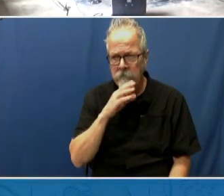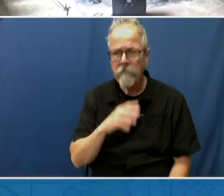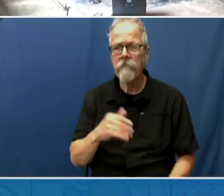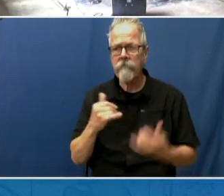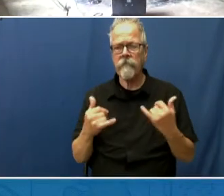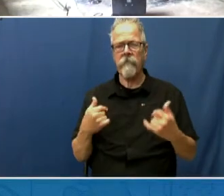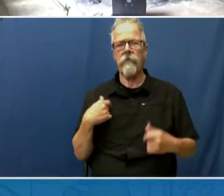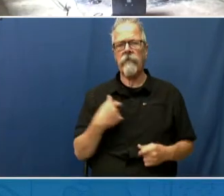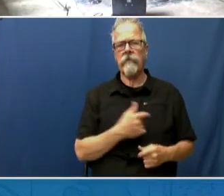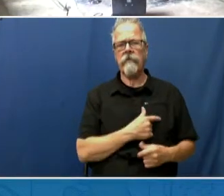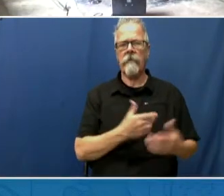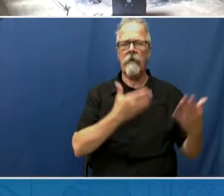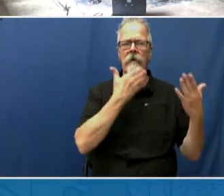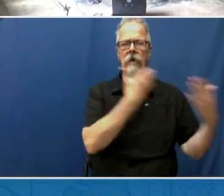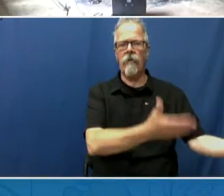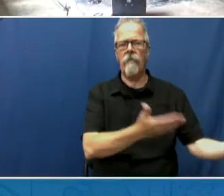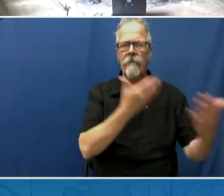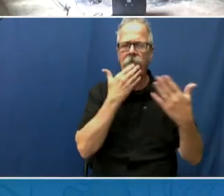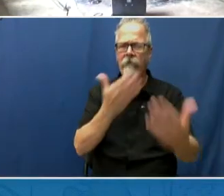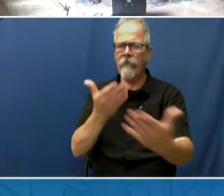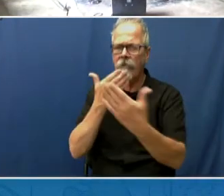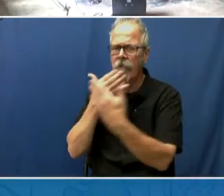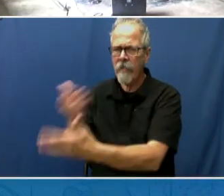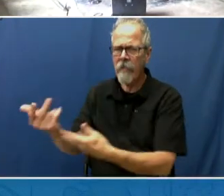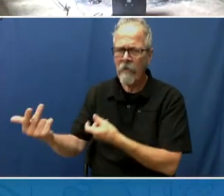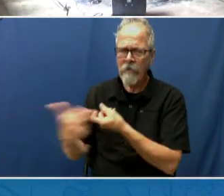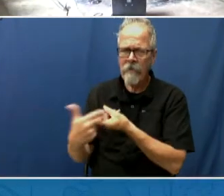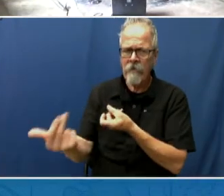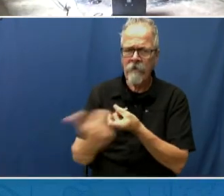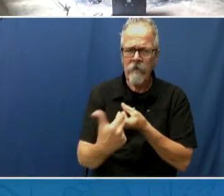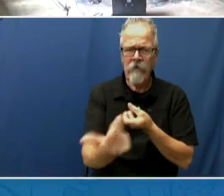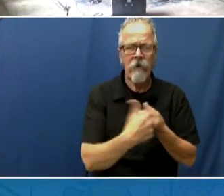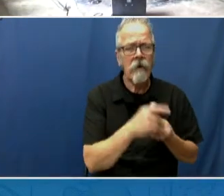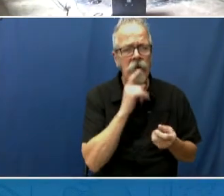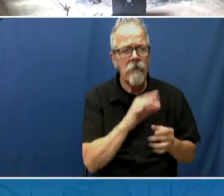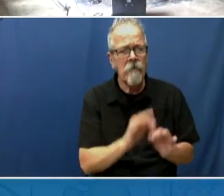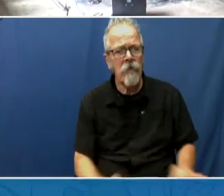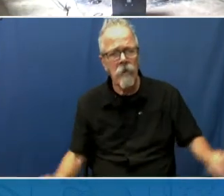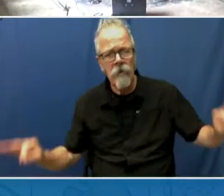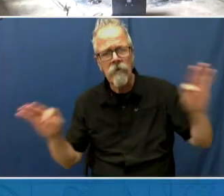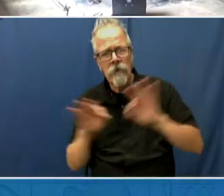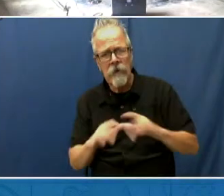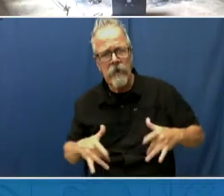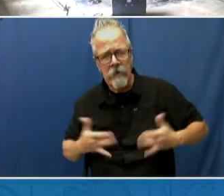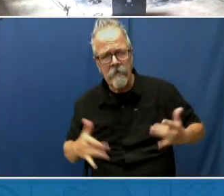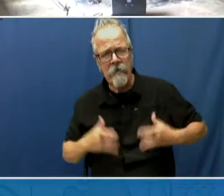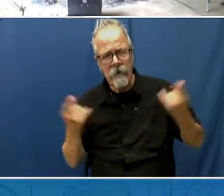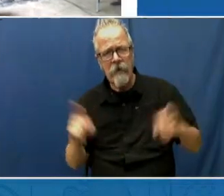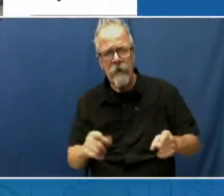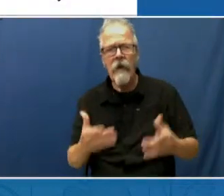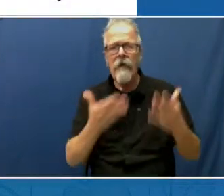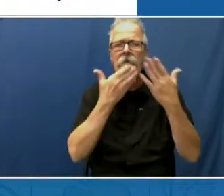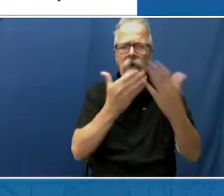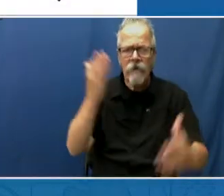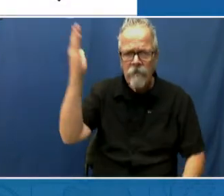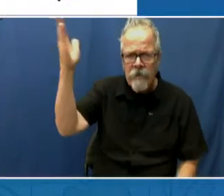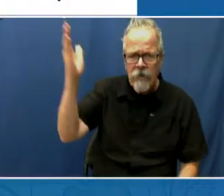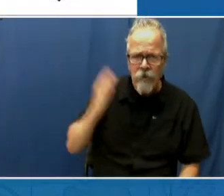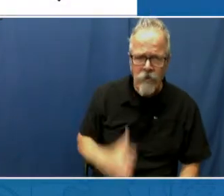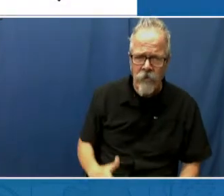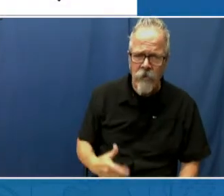for joining us today for this important event. And I want to thank each of our speakers. You are all so incredibly